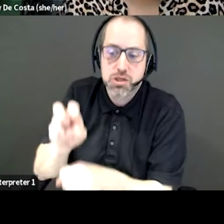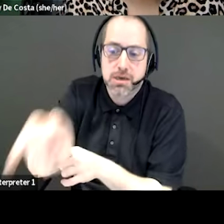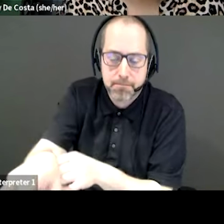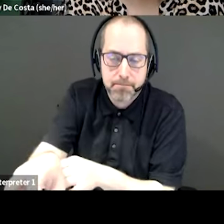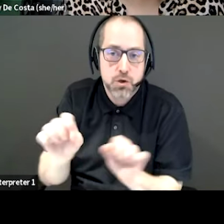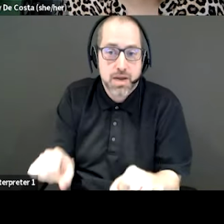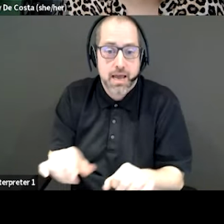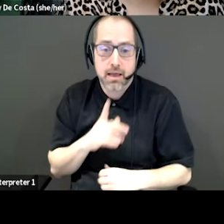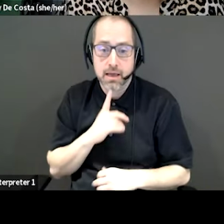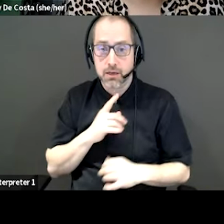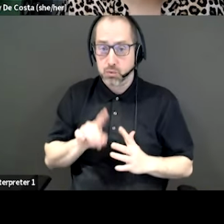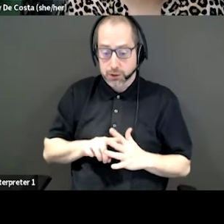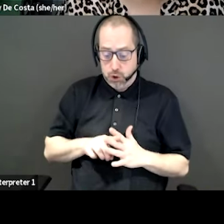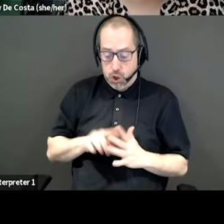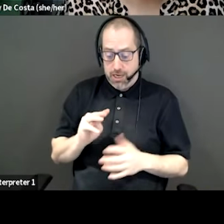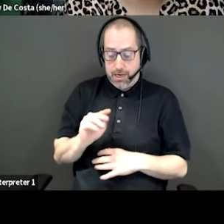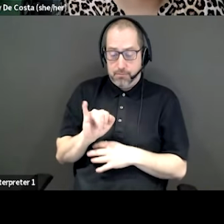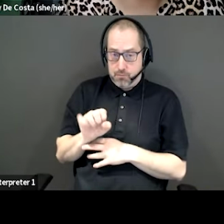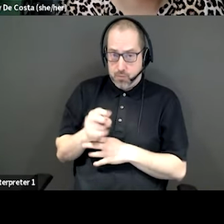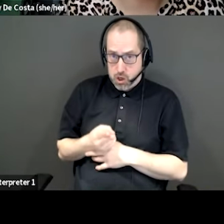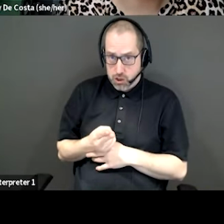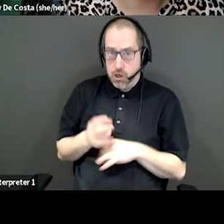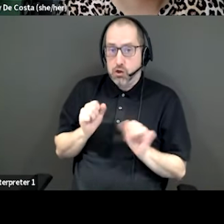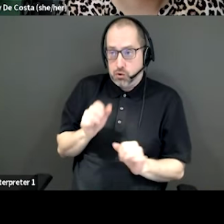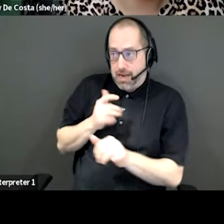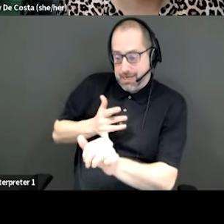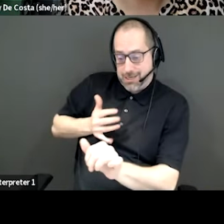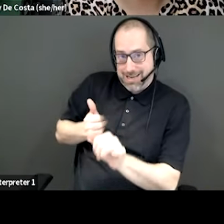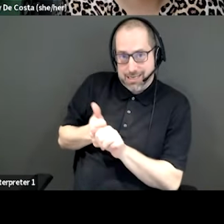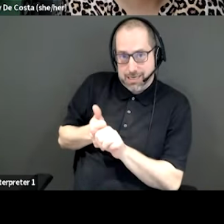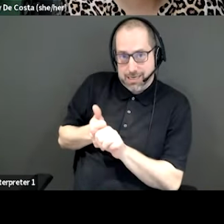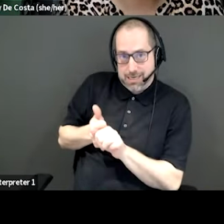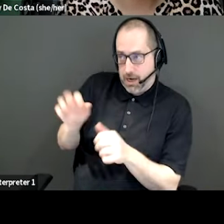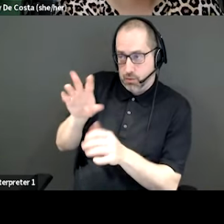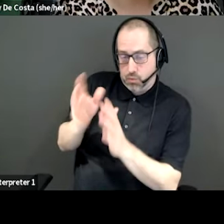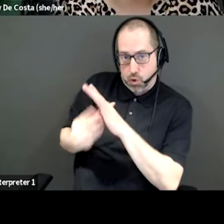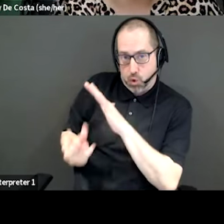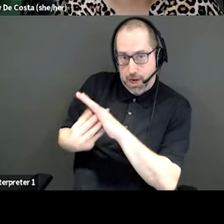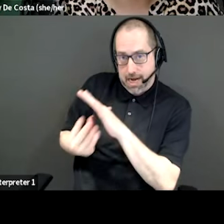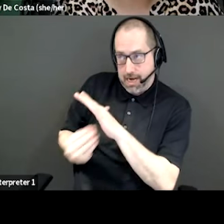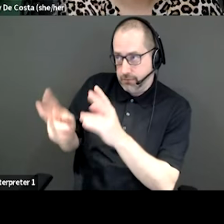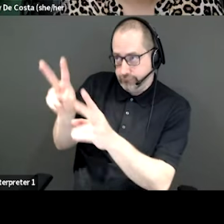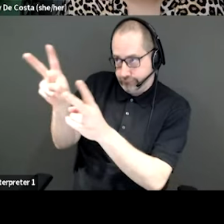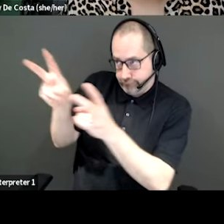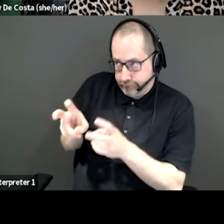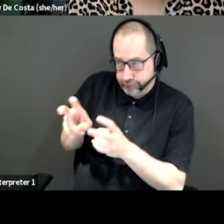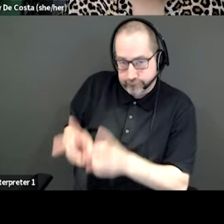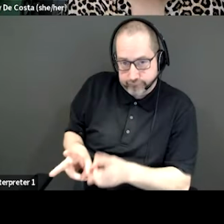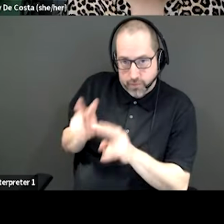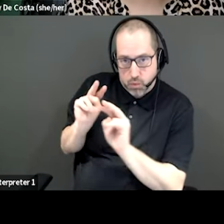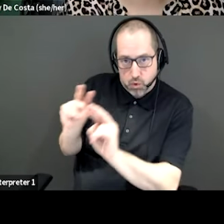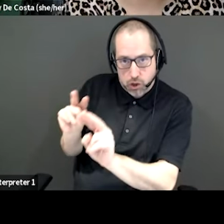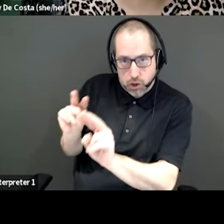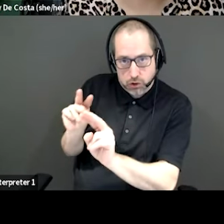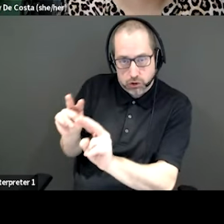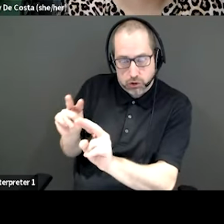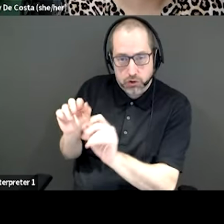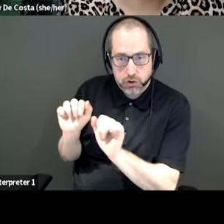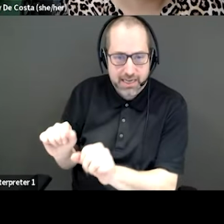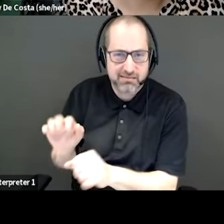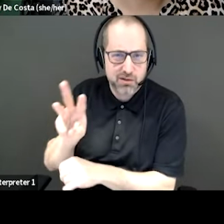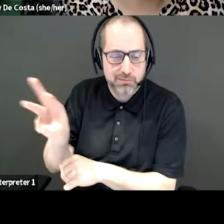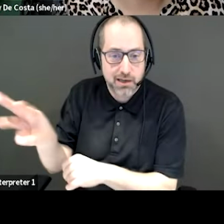March. So again, you can catch recordings of the sessions that you missed on our website, but we'll be running these through the